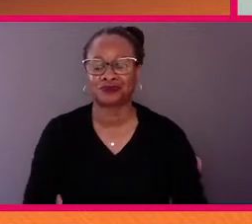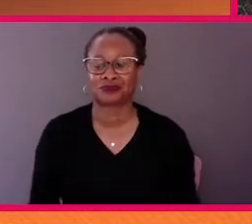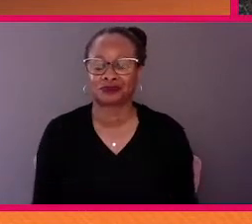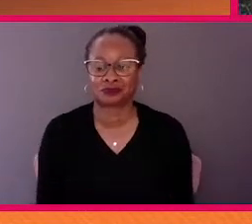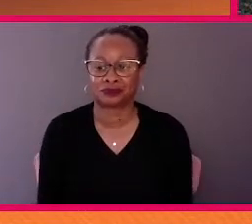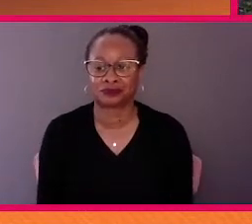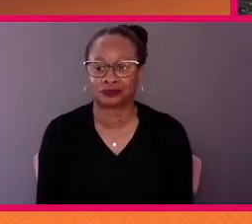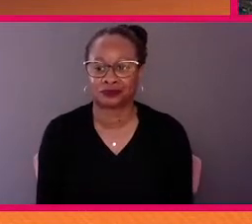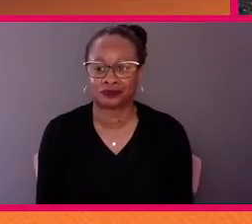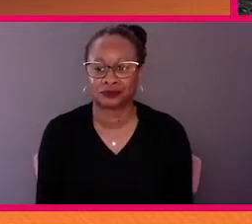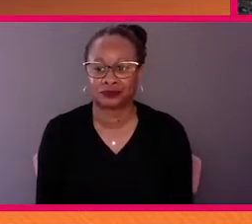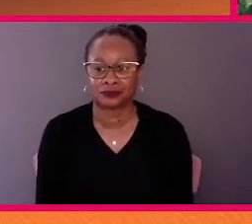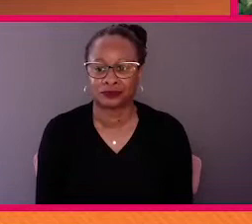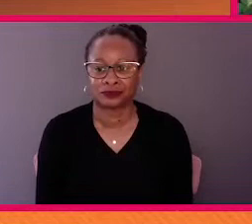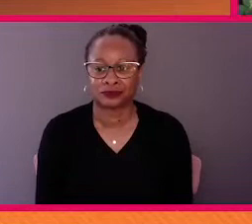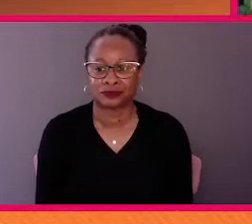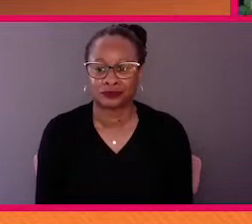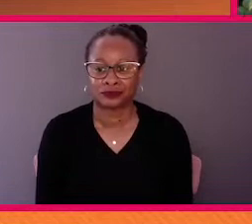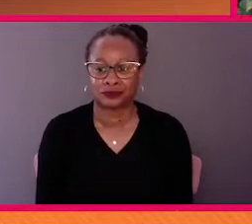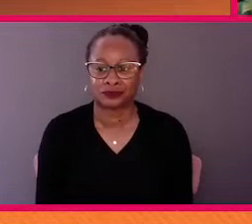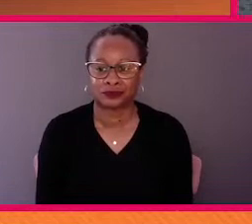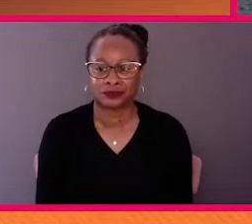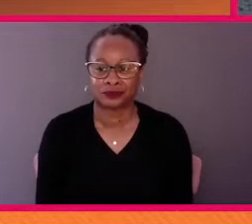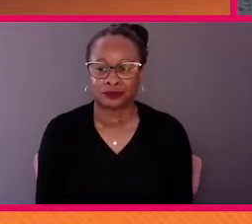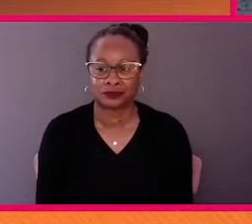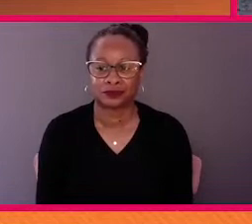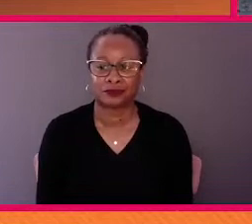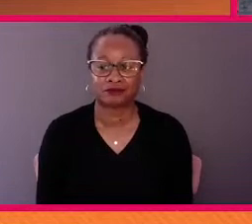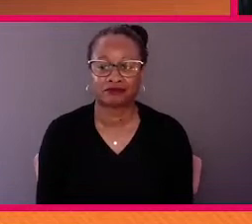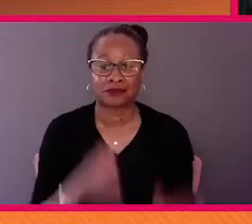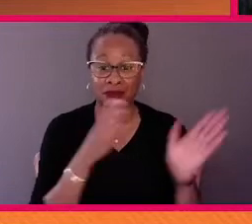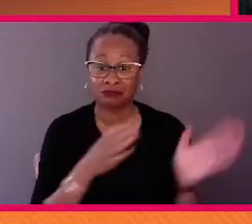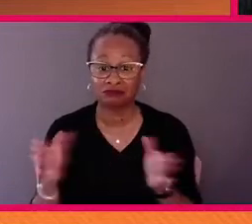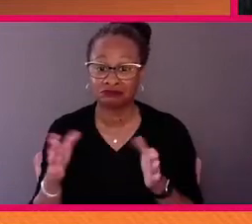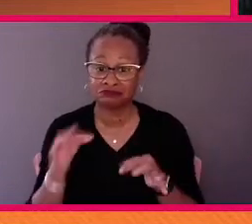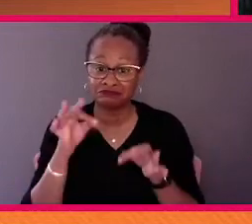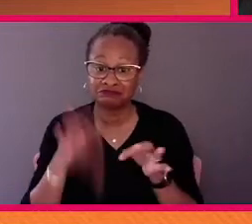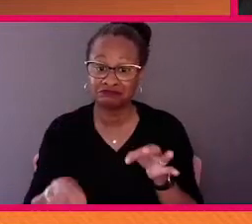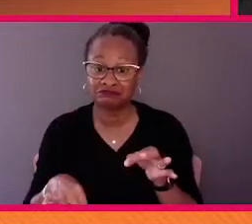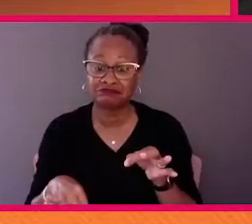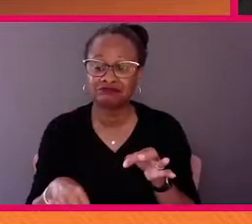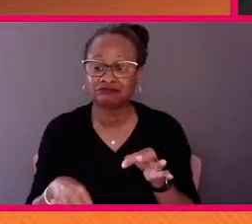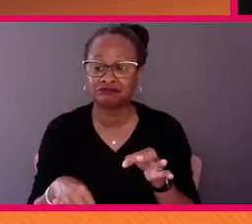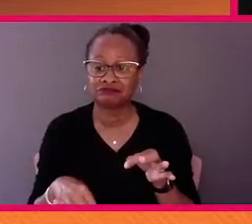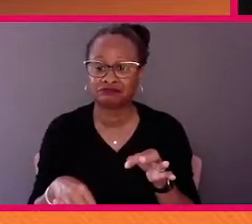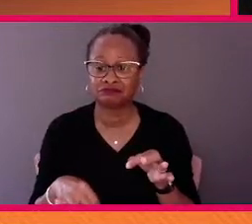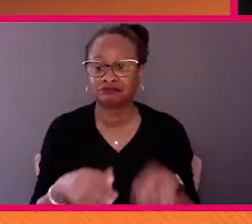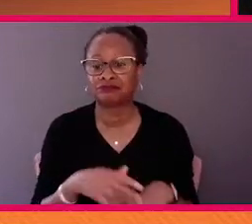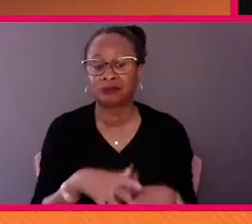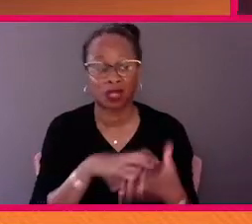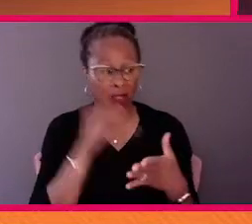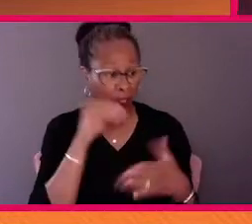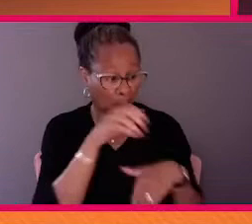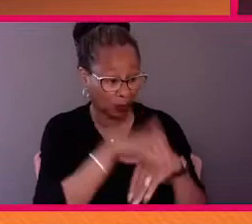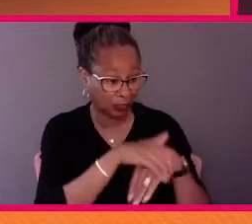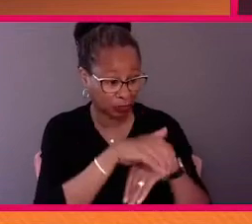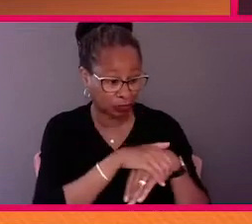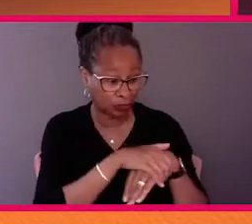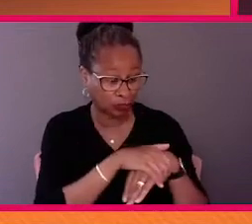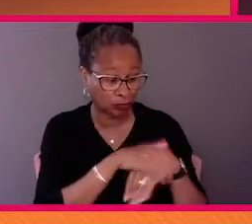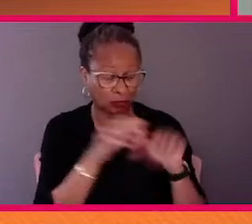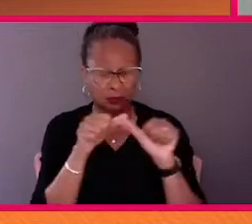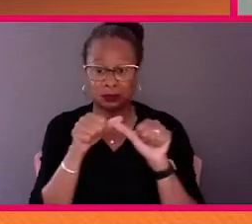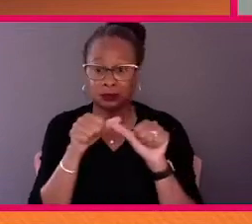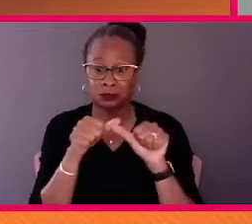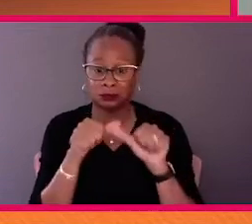My plan has always been pretty simple. I learn English, expertise, maintaining preload. I study to be a